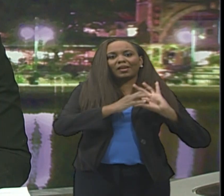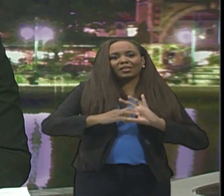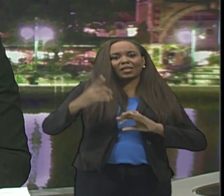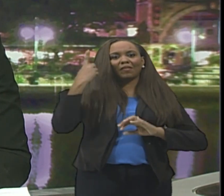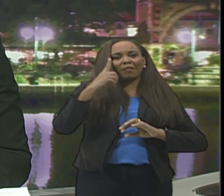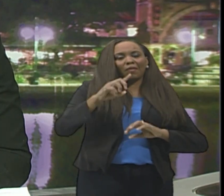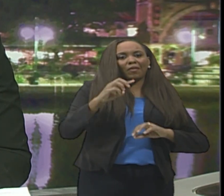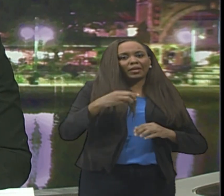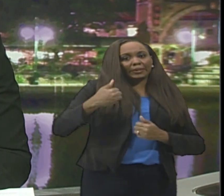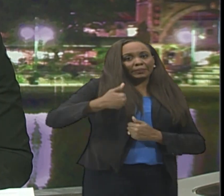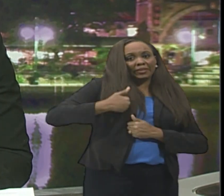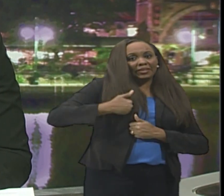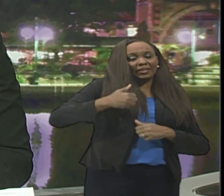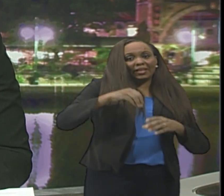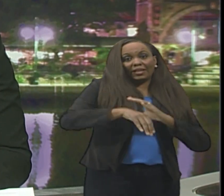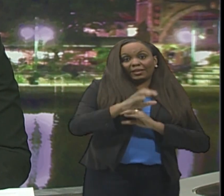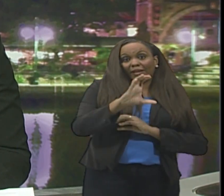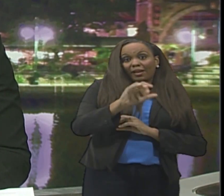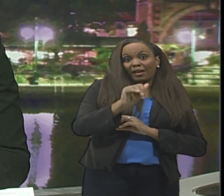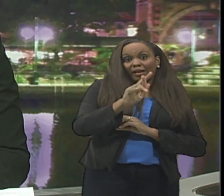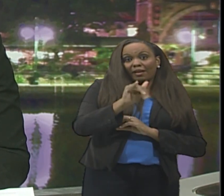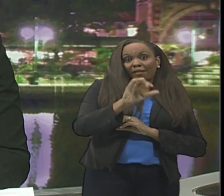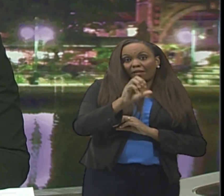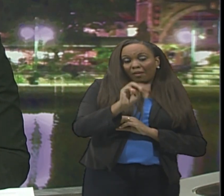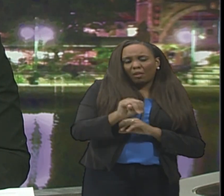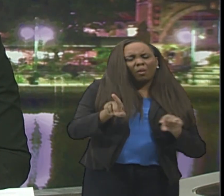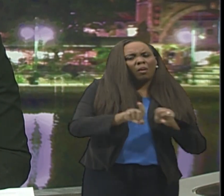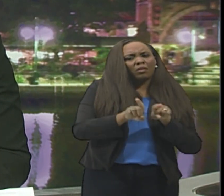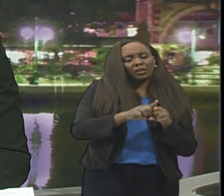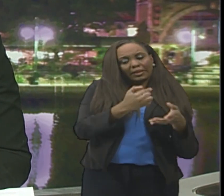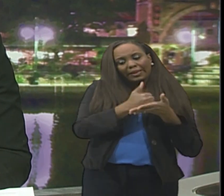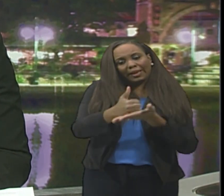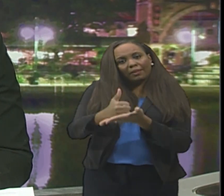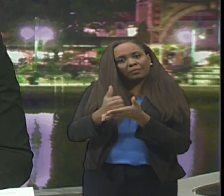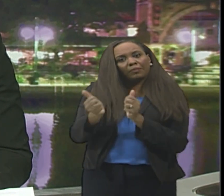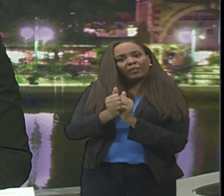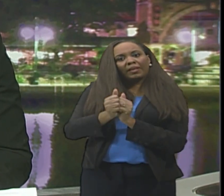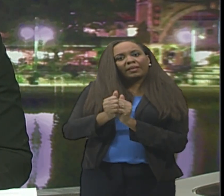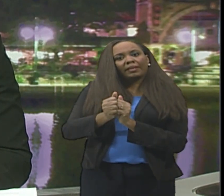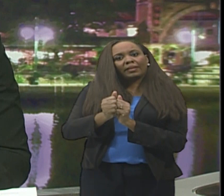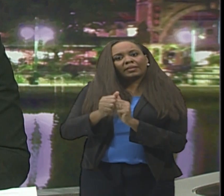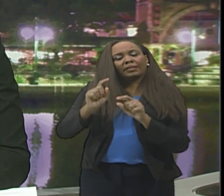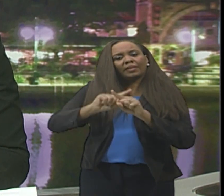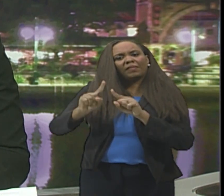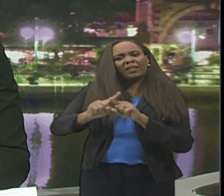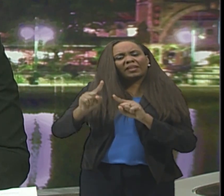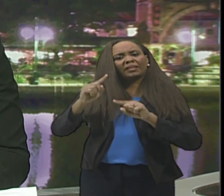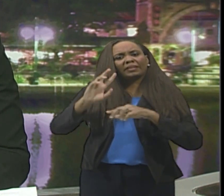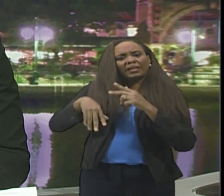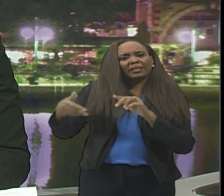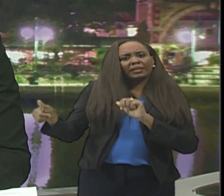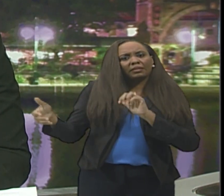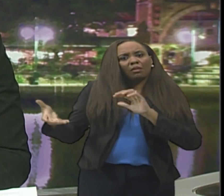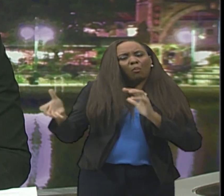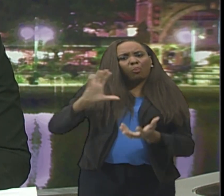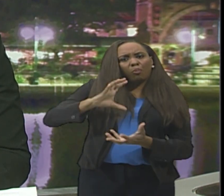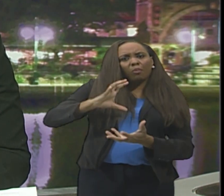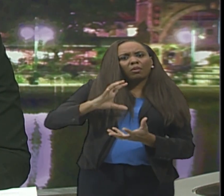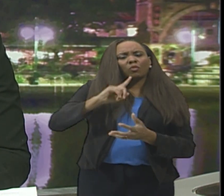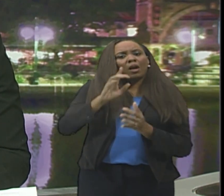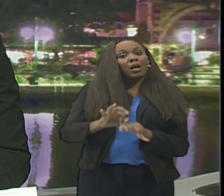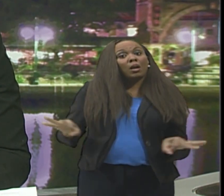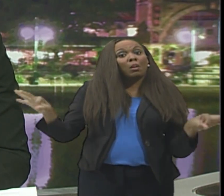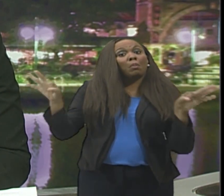within CARICOM, including those who render assistance in times of disaster, remains a priority for the Caribbean Disaster